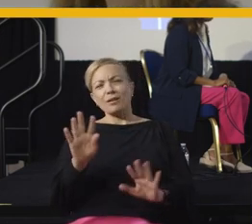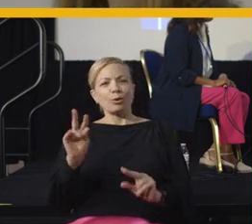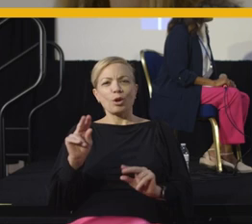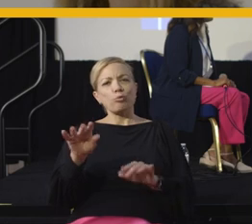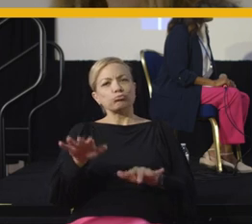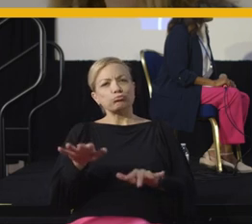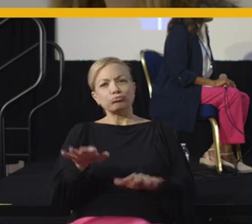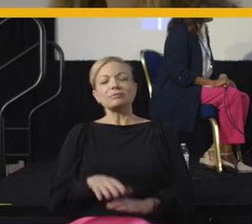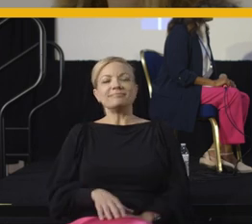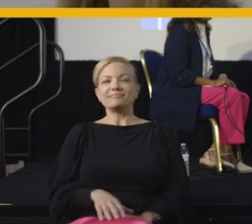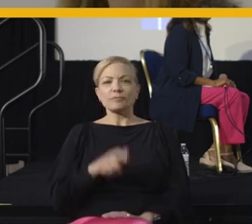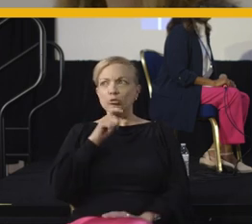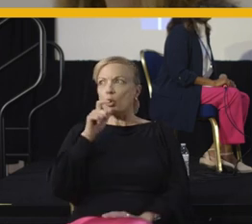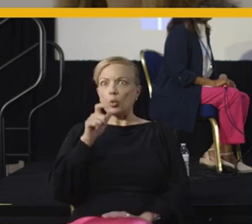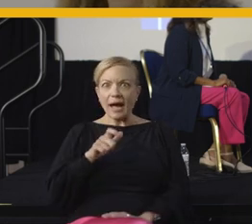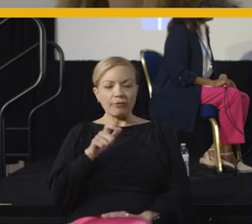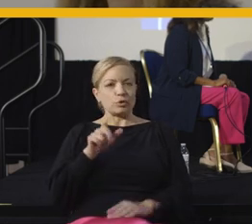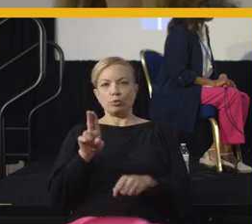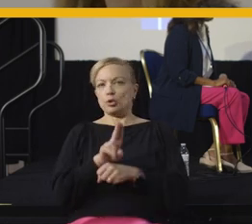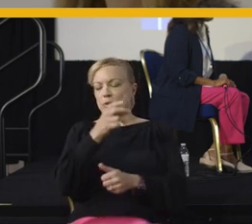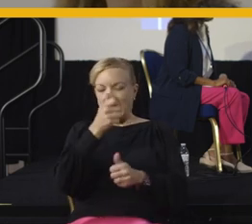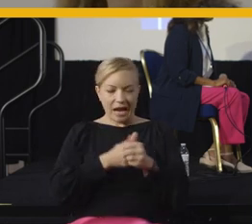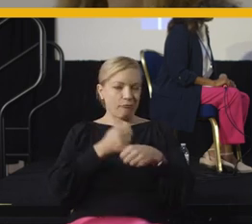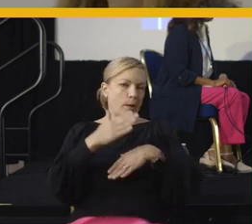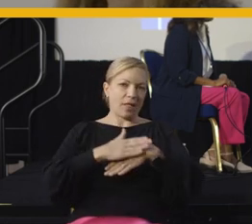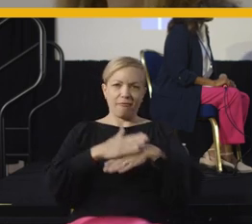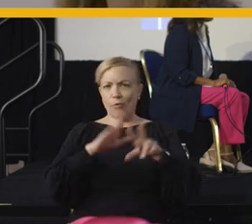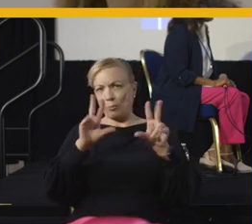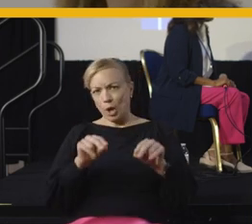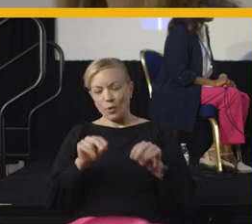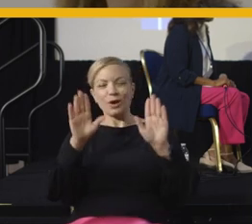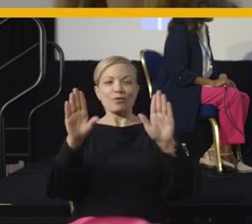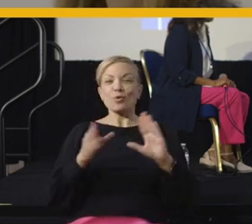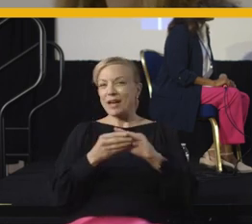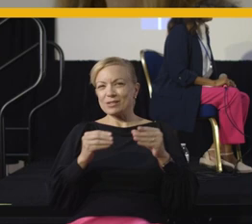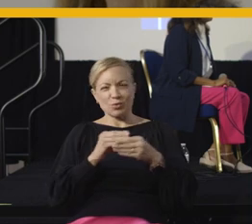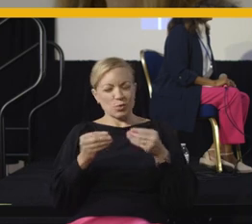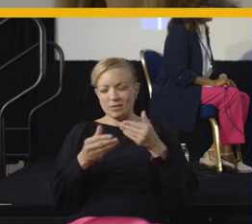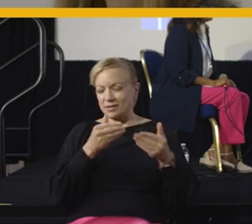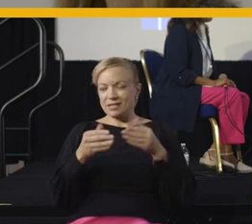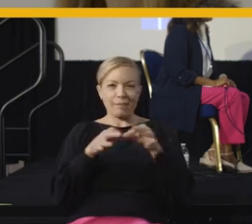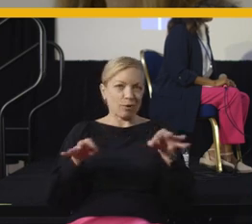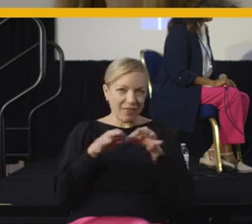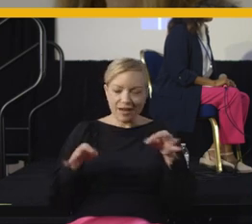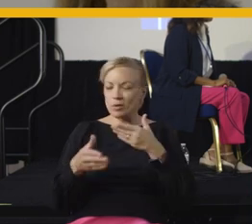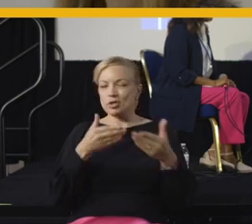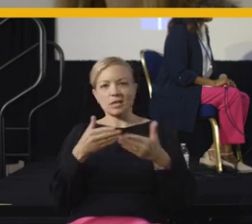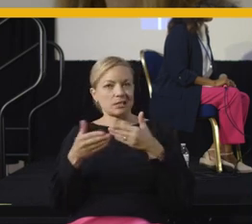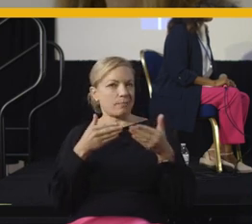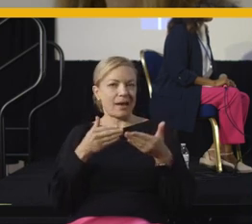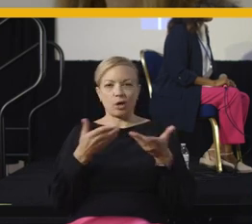You don't have to be, again, every single place. And I always, you know, great stories transcend languages, they transcend